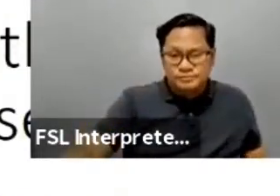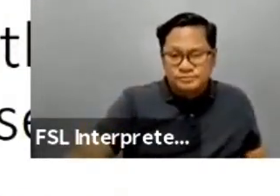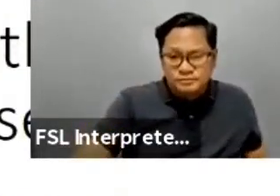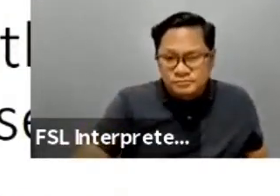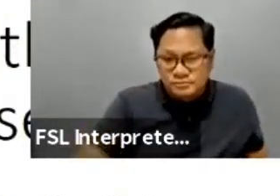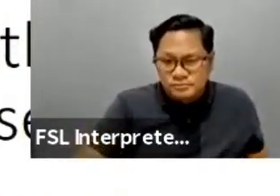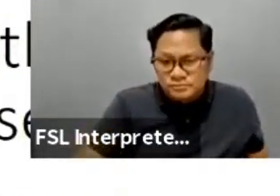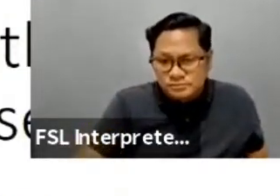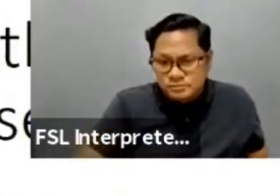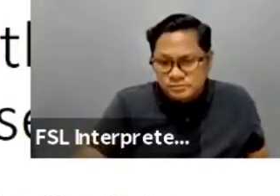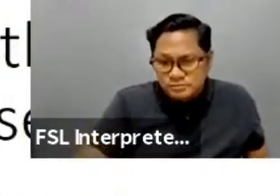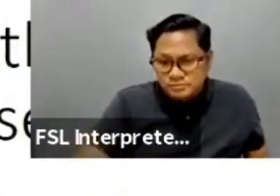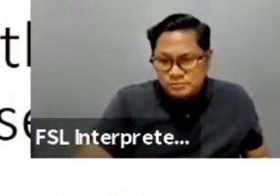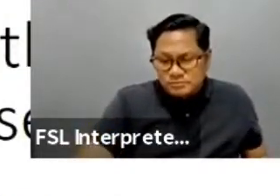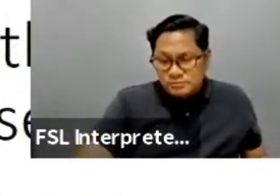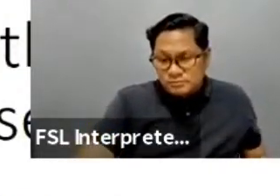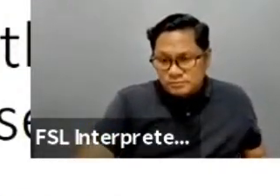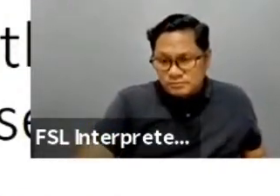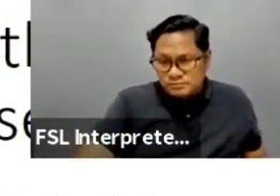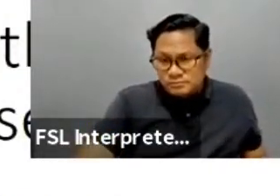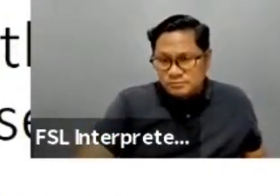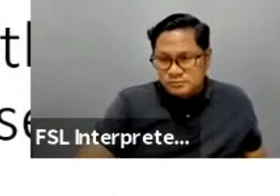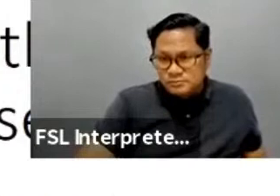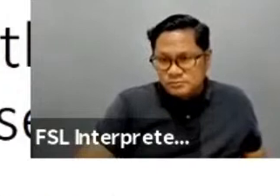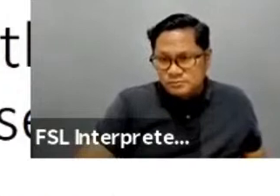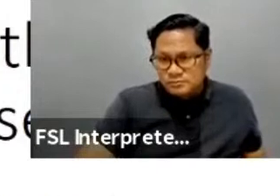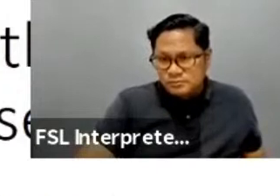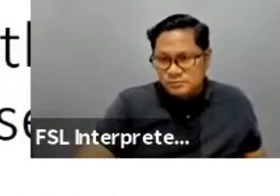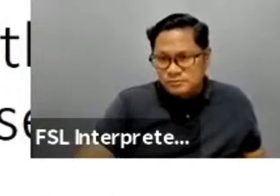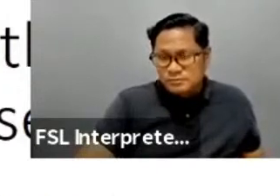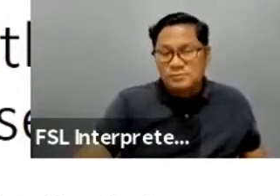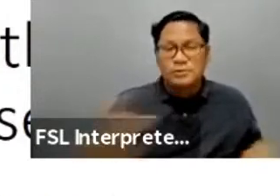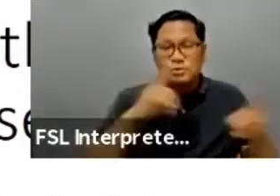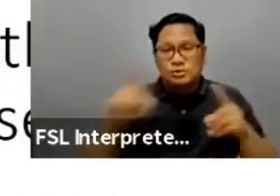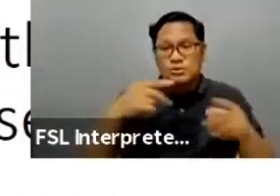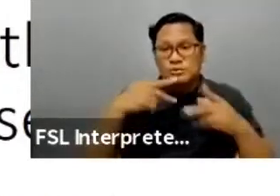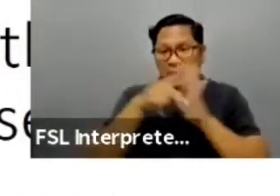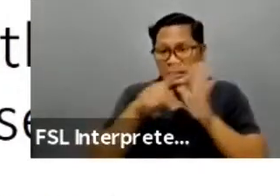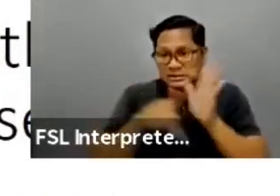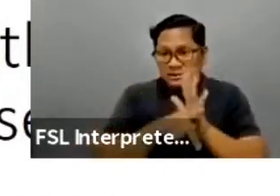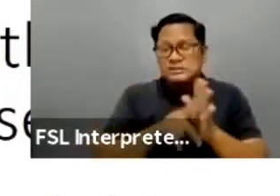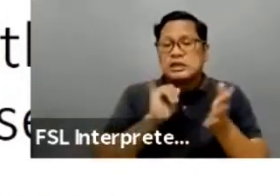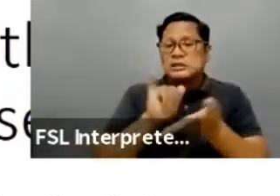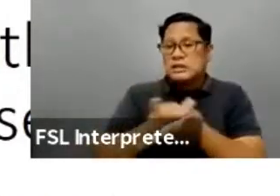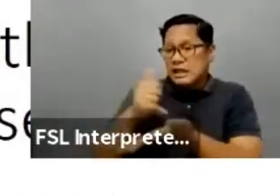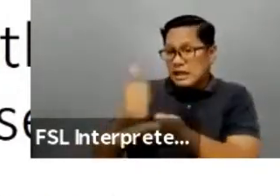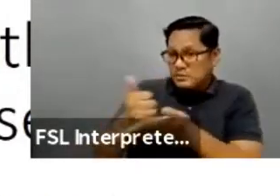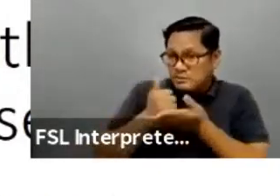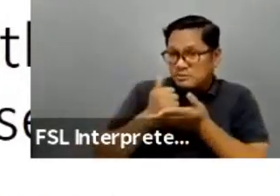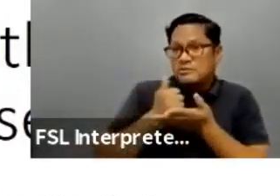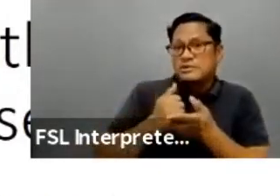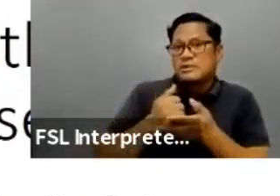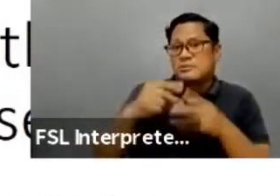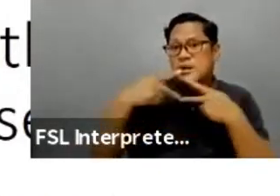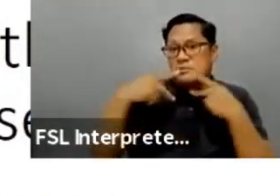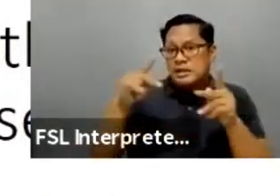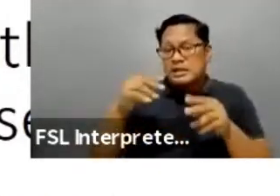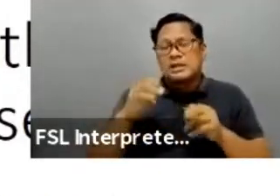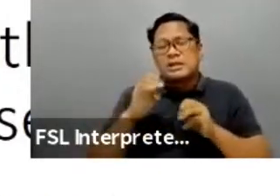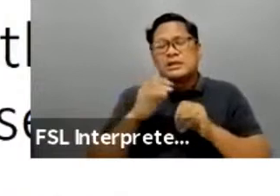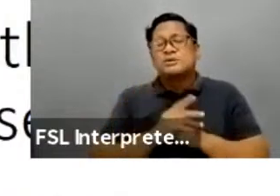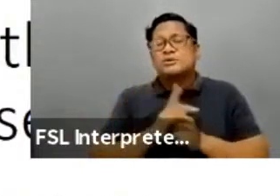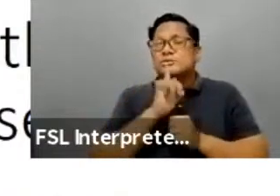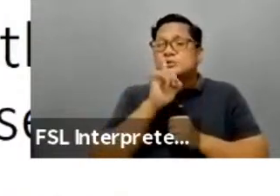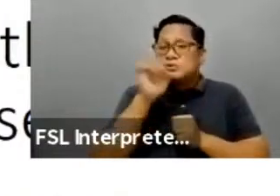and do, policies that improve the health of populations. Same here. Education and